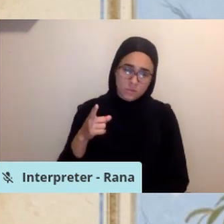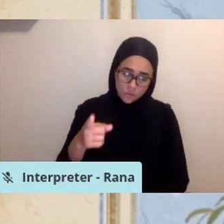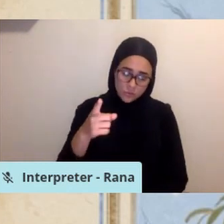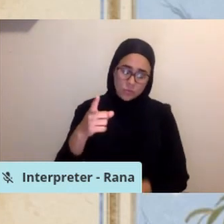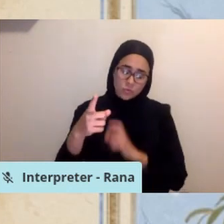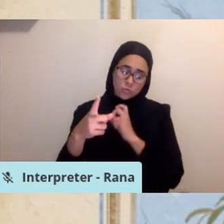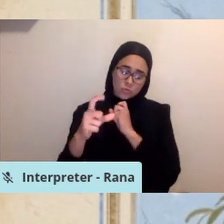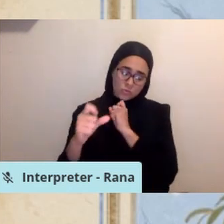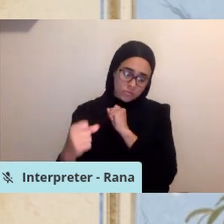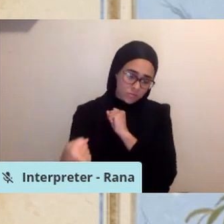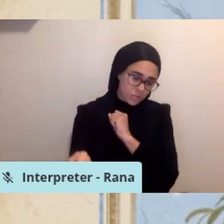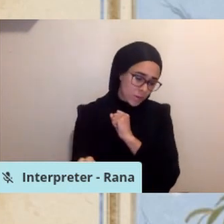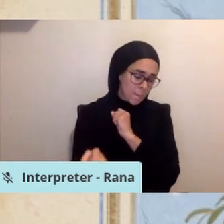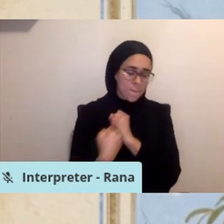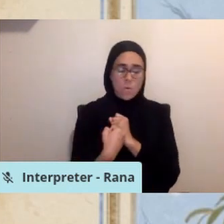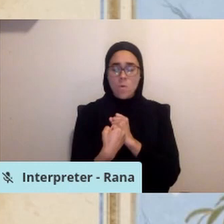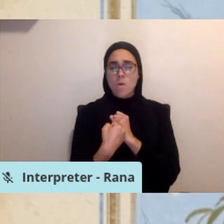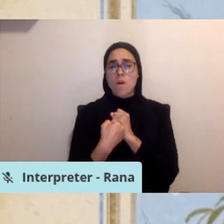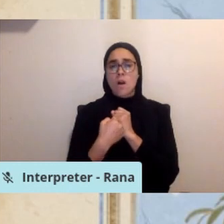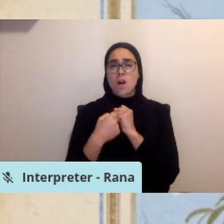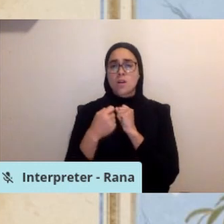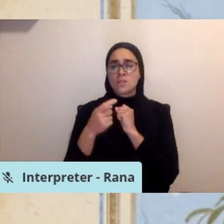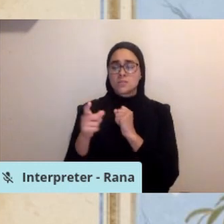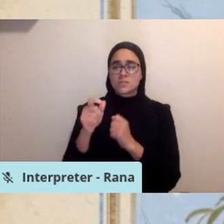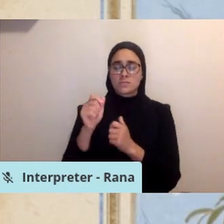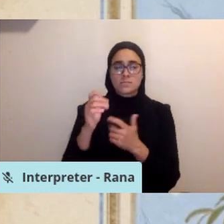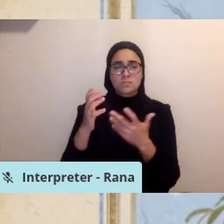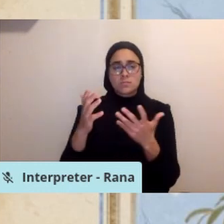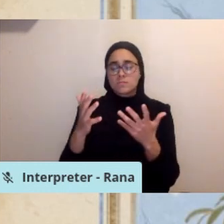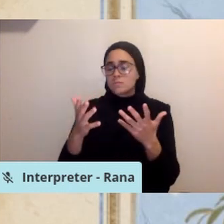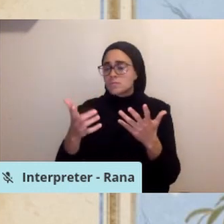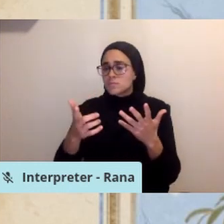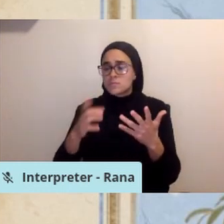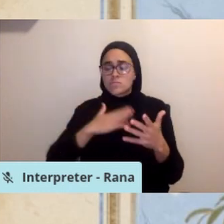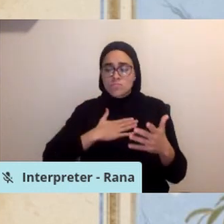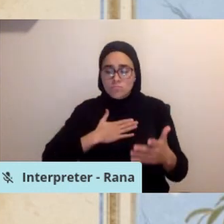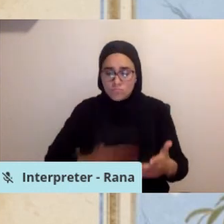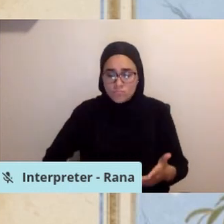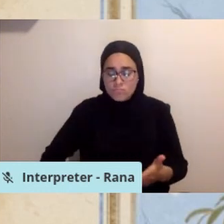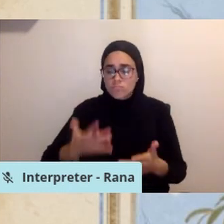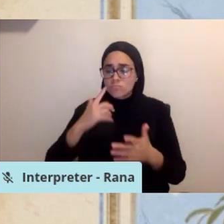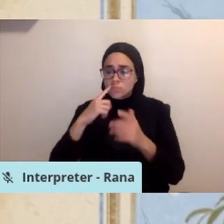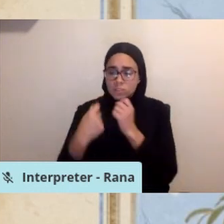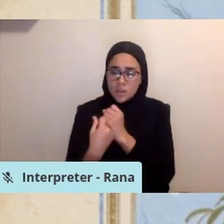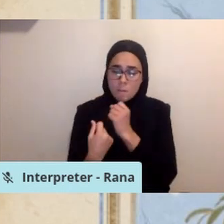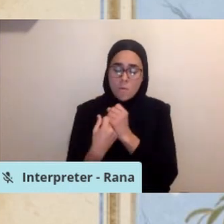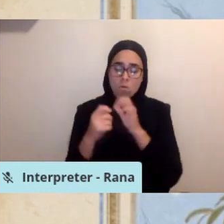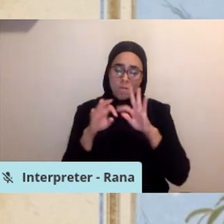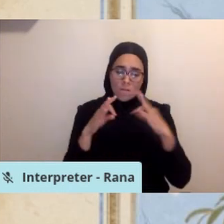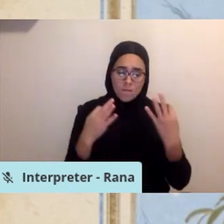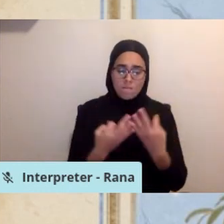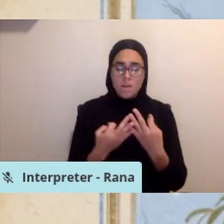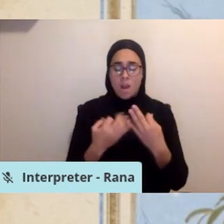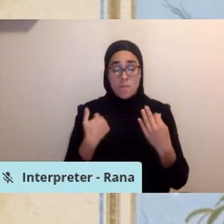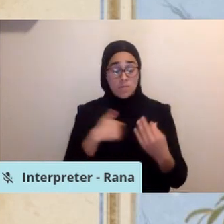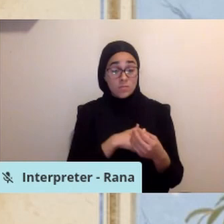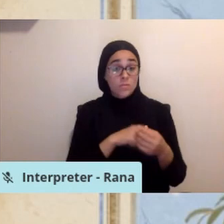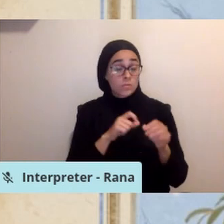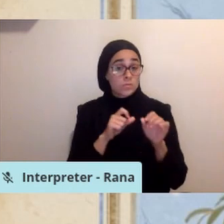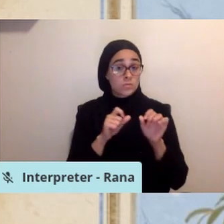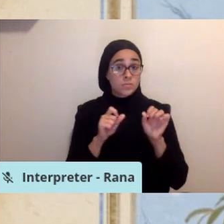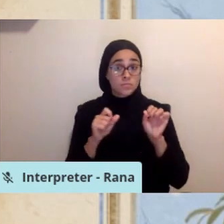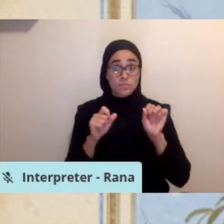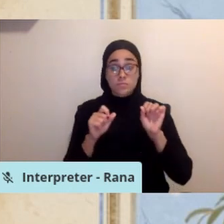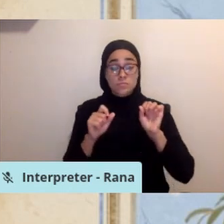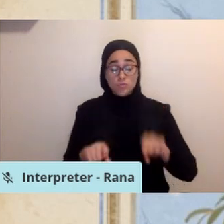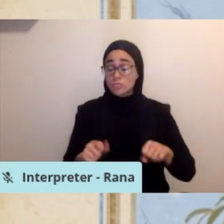put yourself out for us as a sister. You were there for us every step of the way. And we were able to